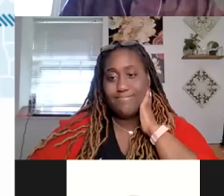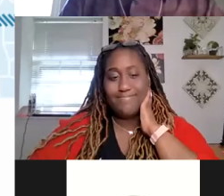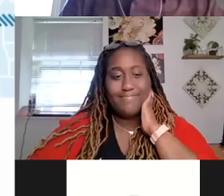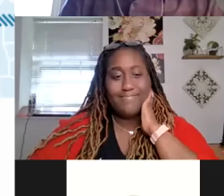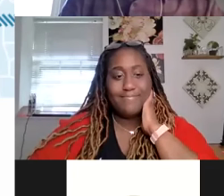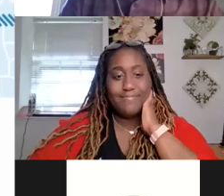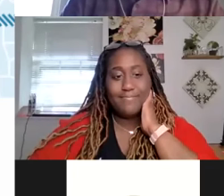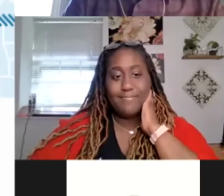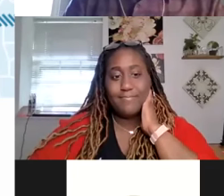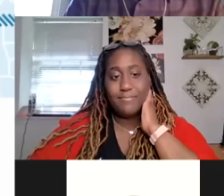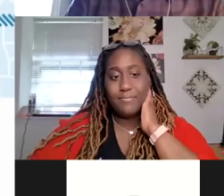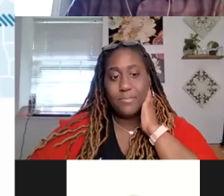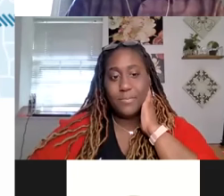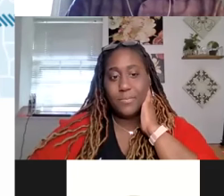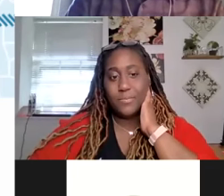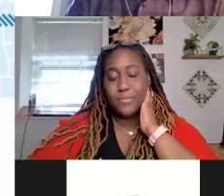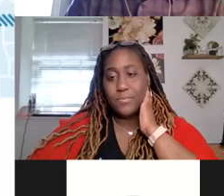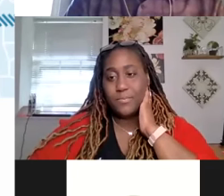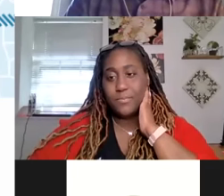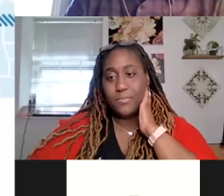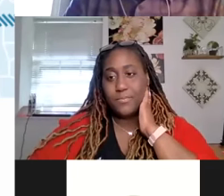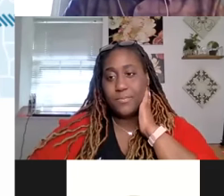here anytime.